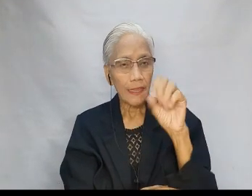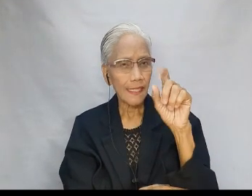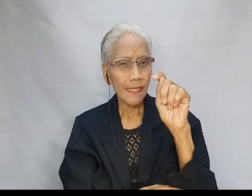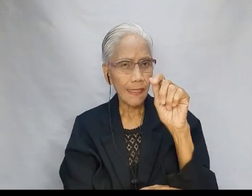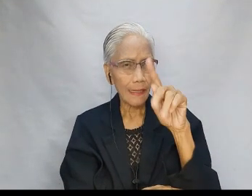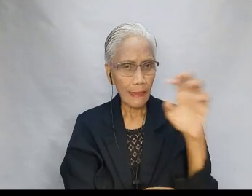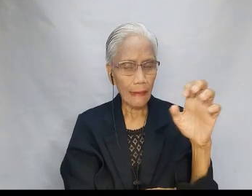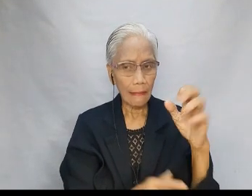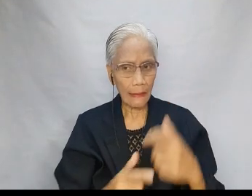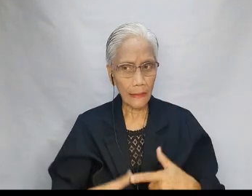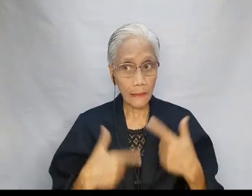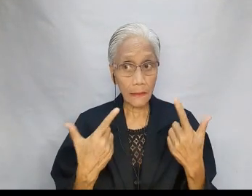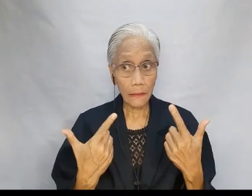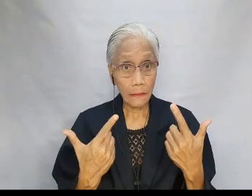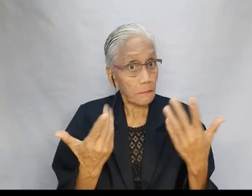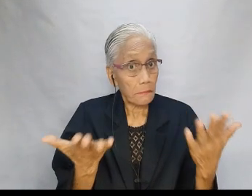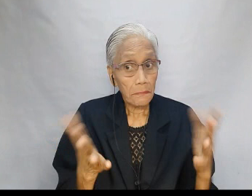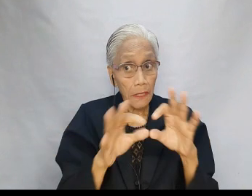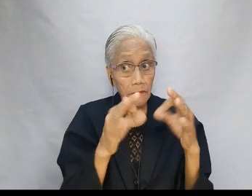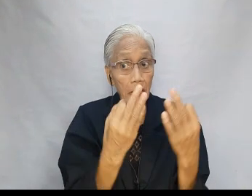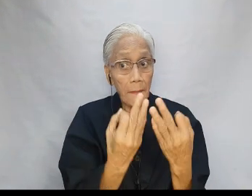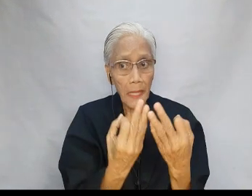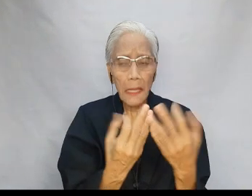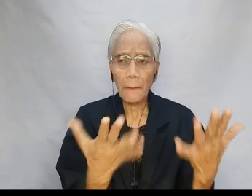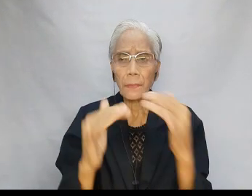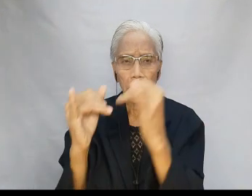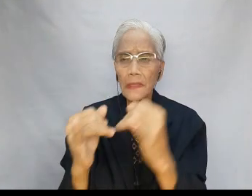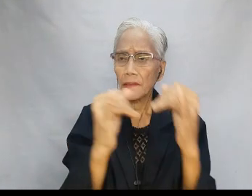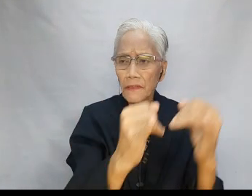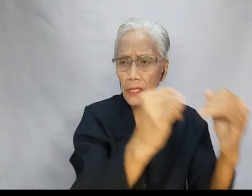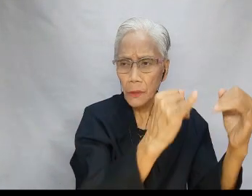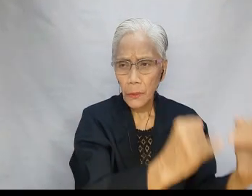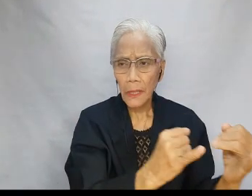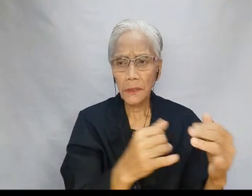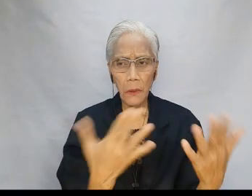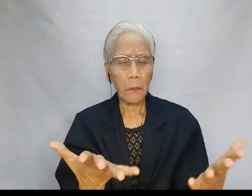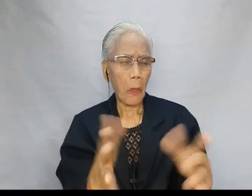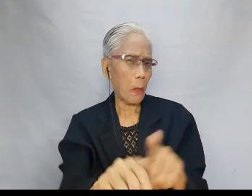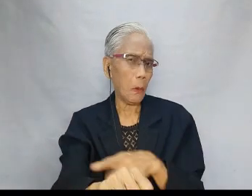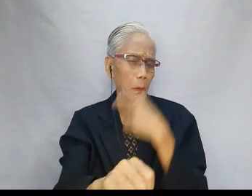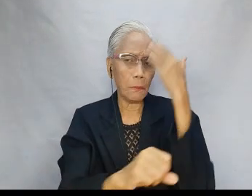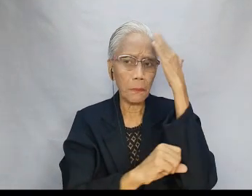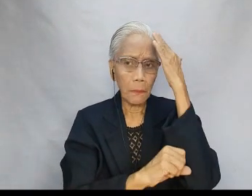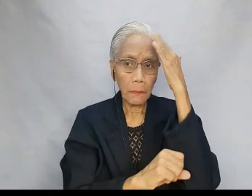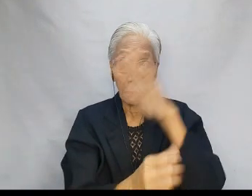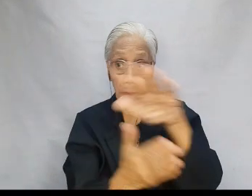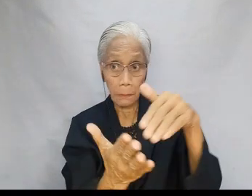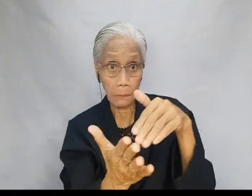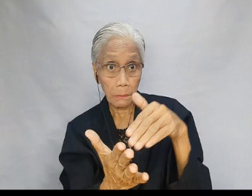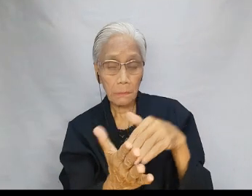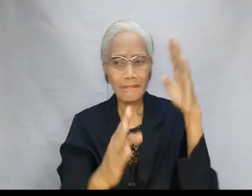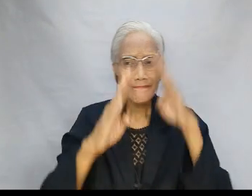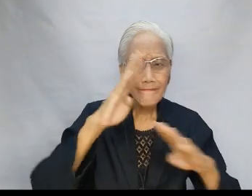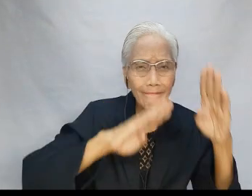exists: the family. The state knows, as individuals and families have long known, that